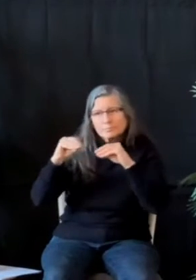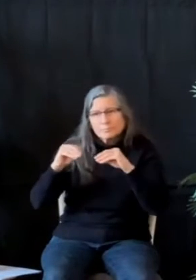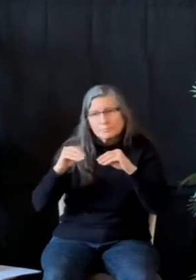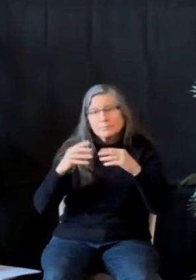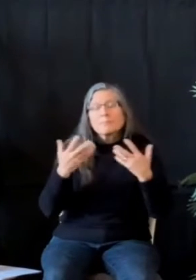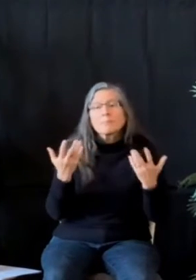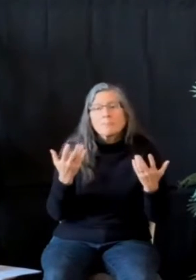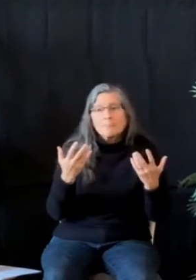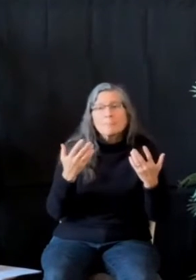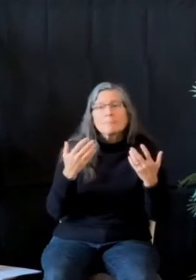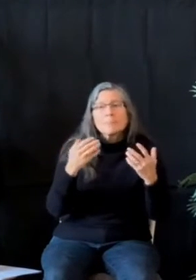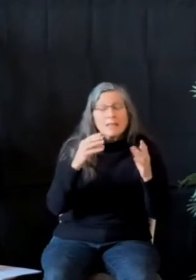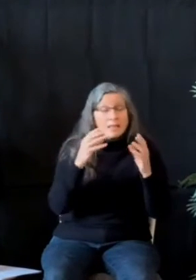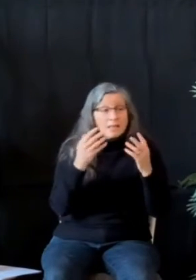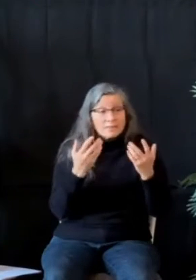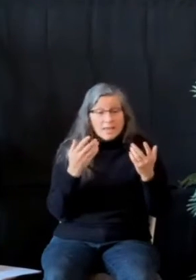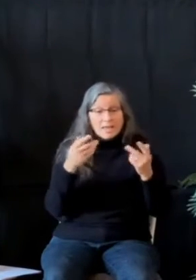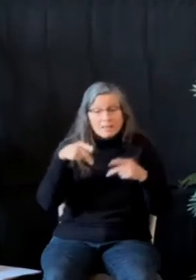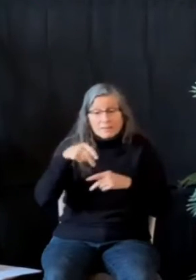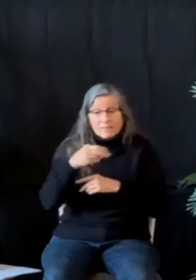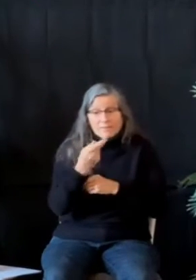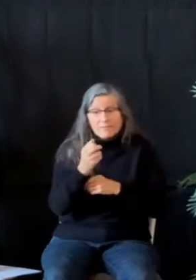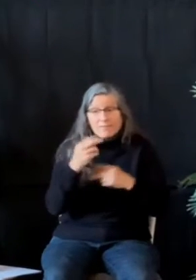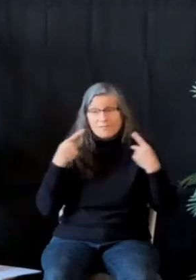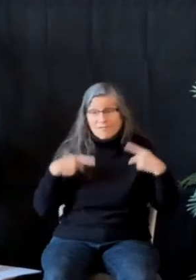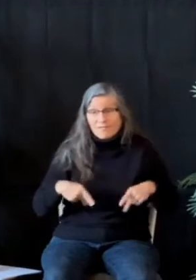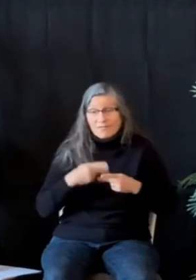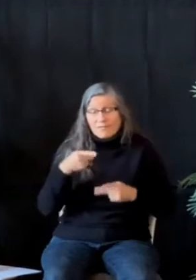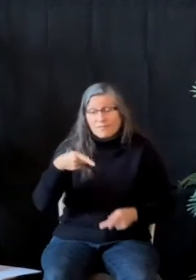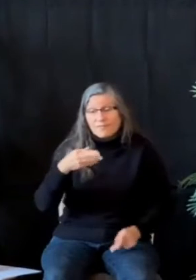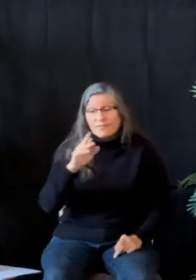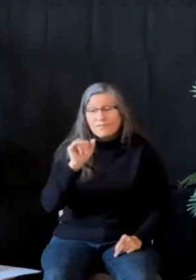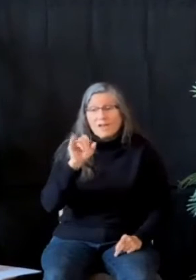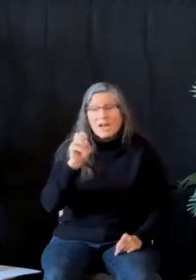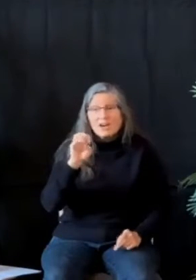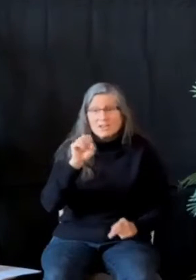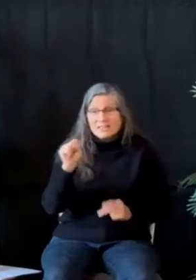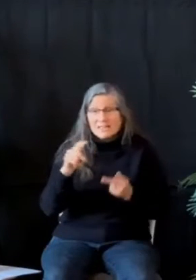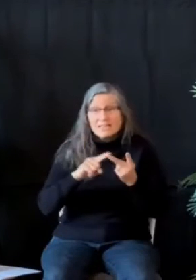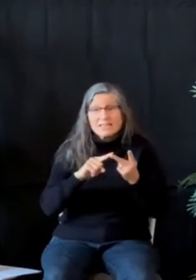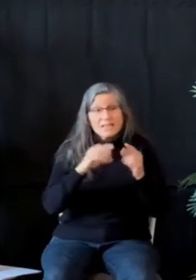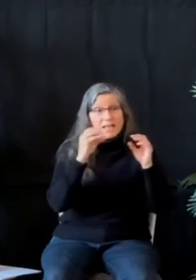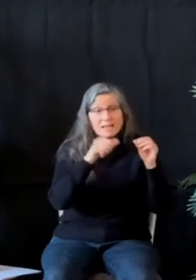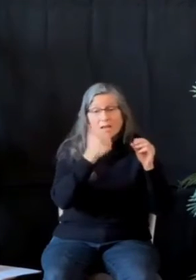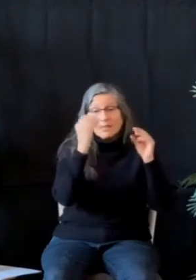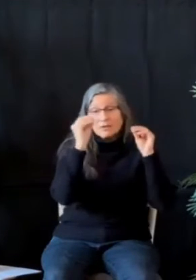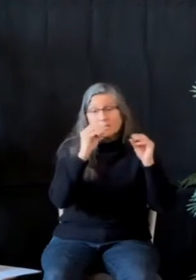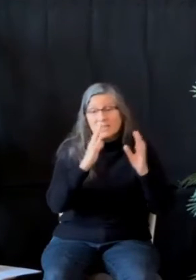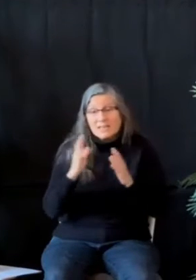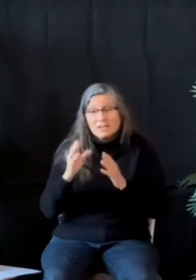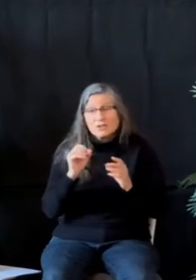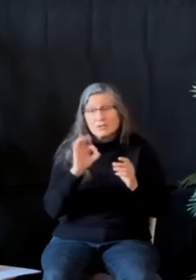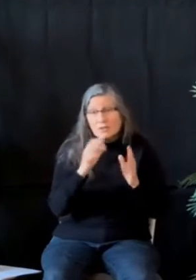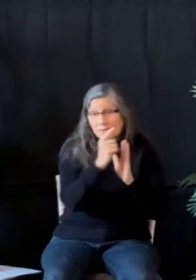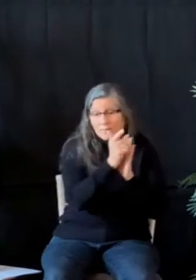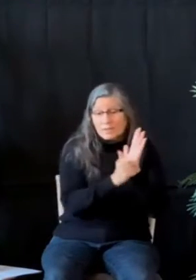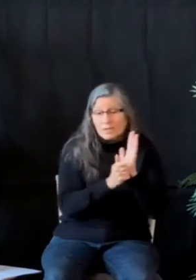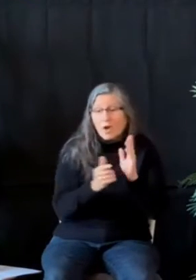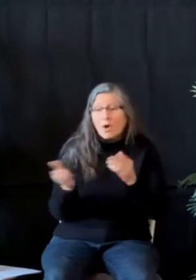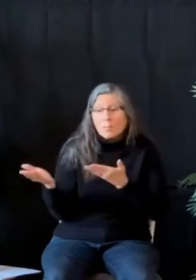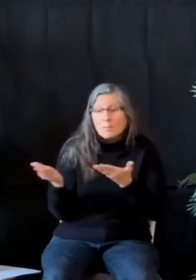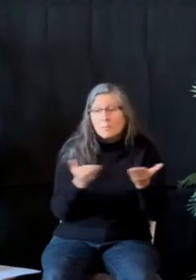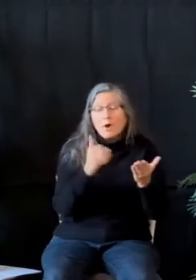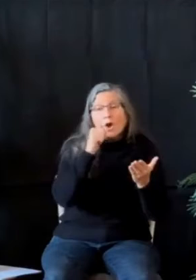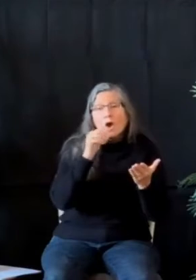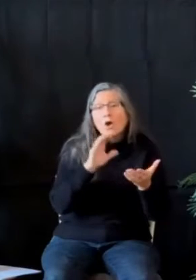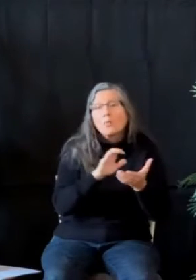teachers of the law and the Pharisees brought in a woman caught in adultery. Caught in the